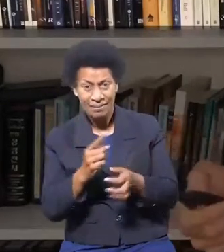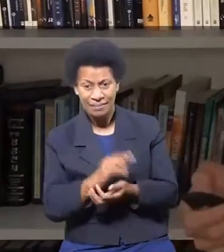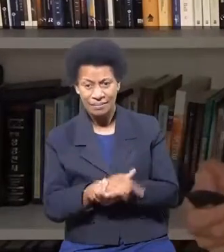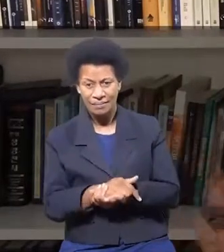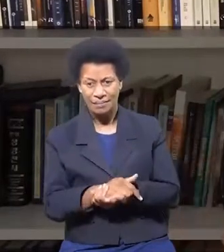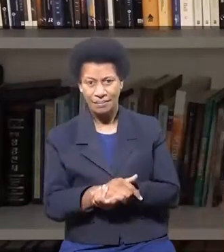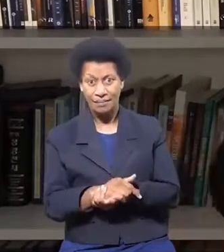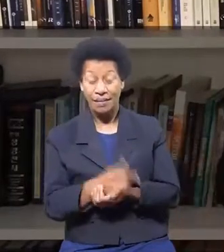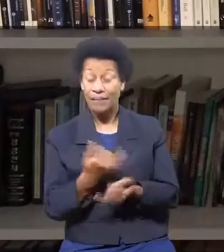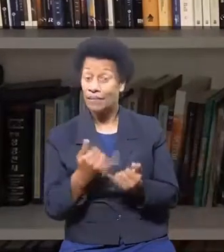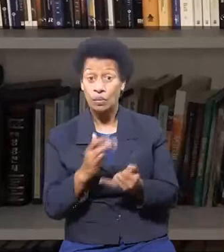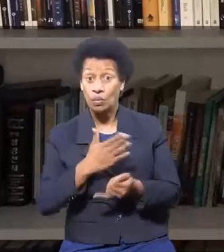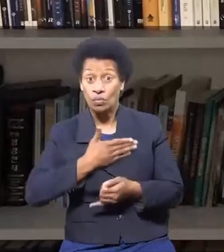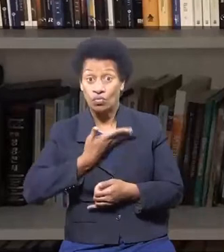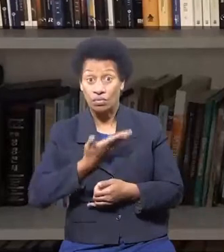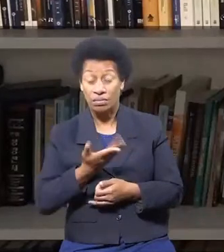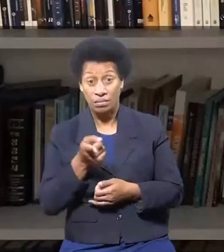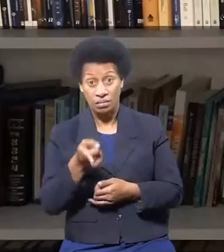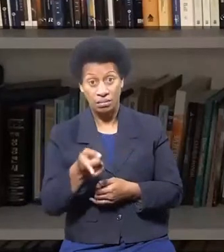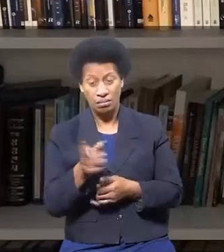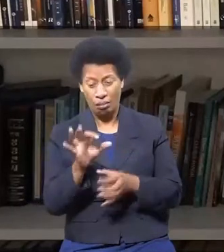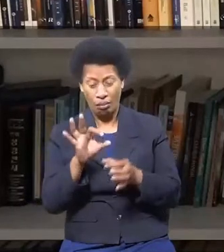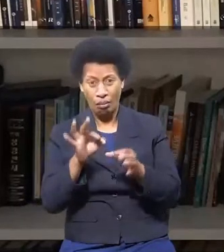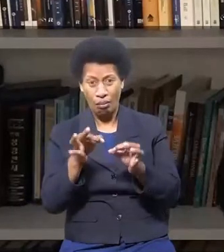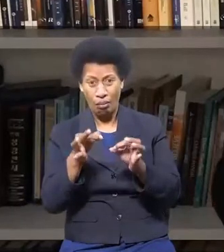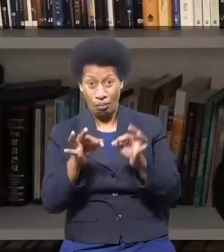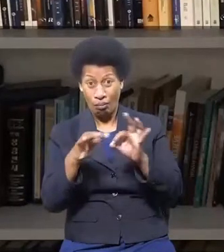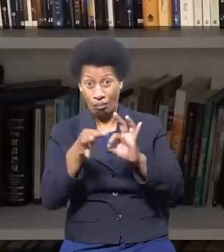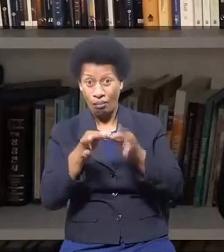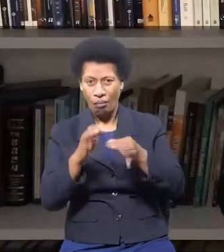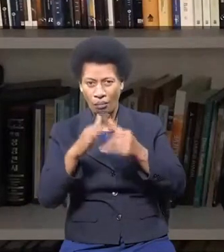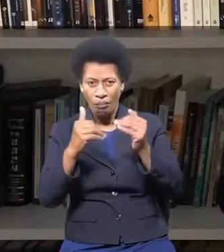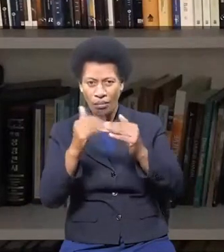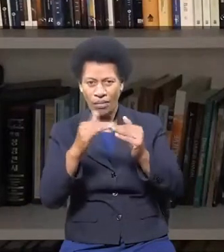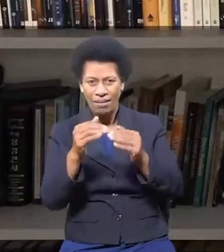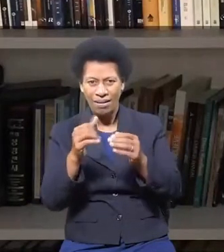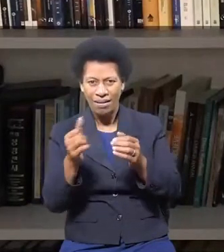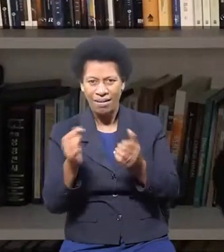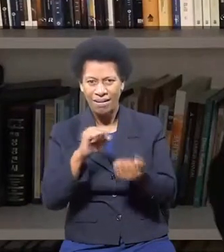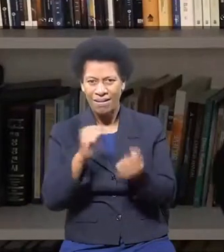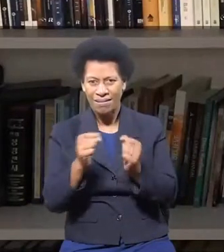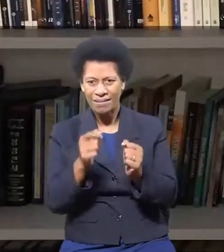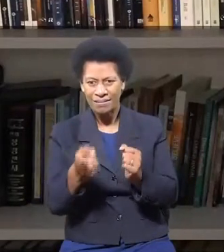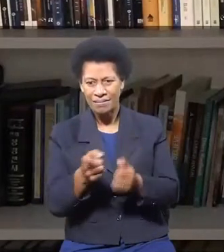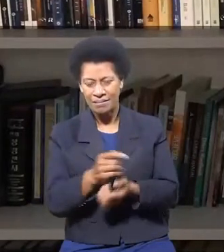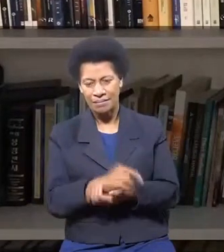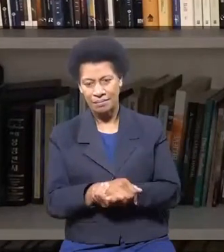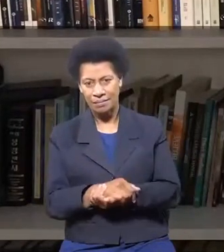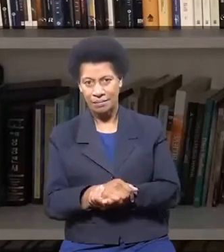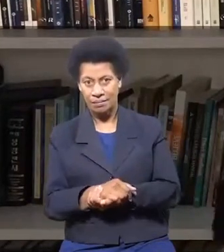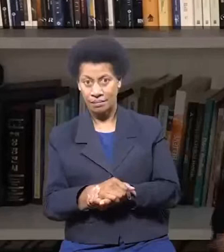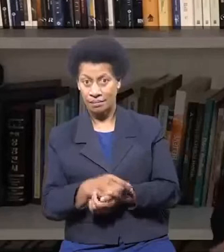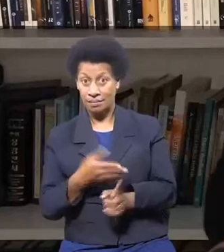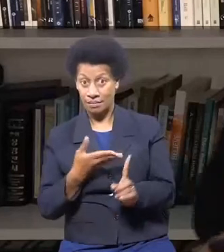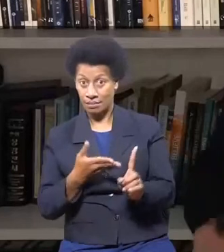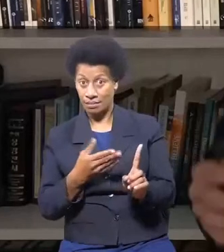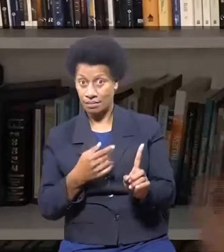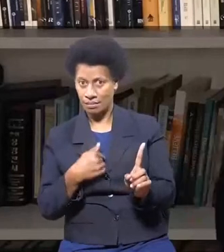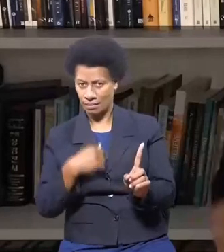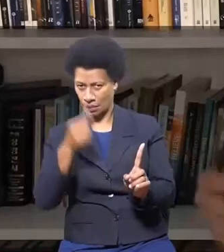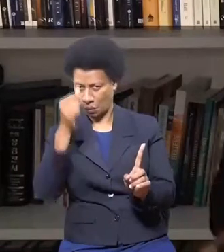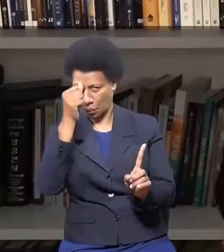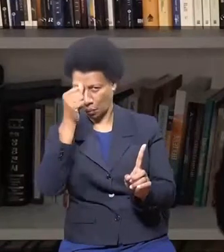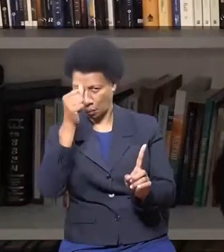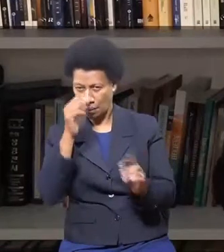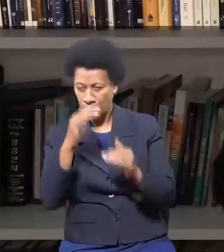see. Very, very interesting. But the interesting thing is this, is that James Turner knows how to